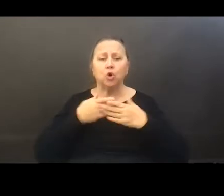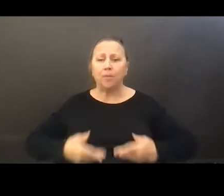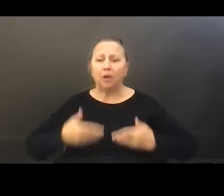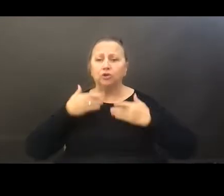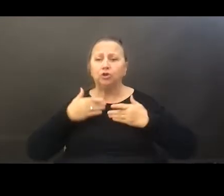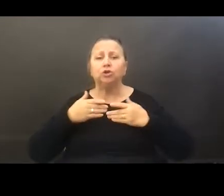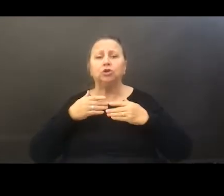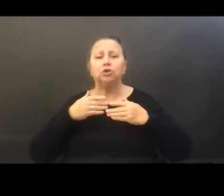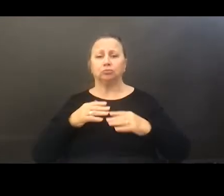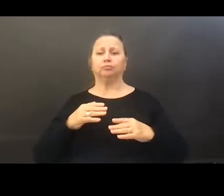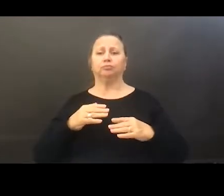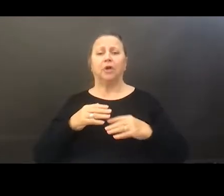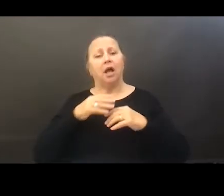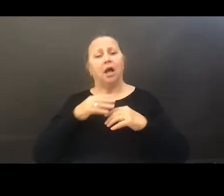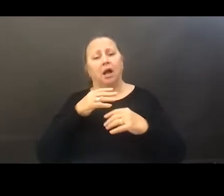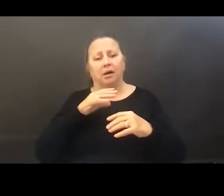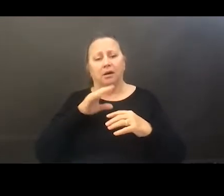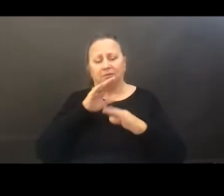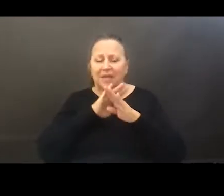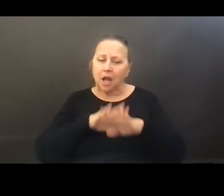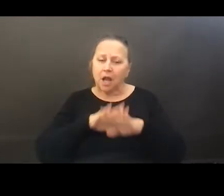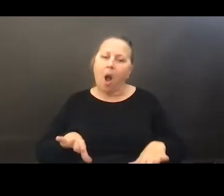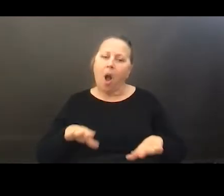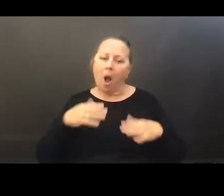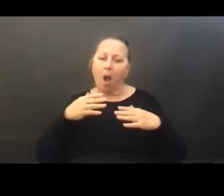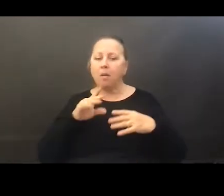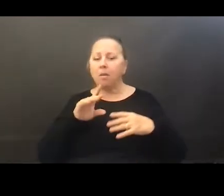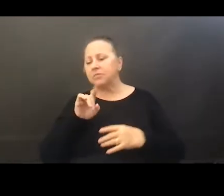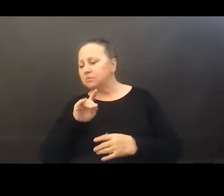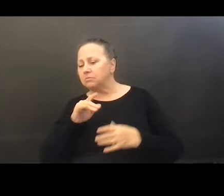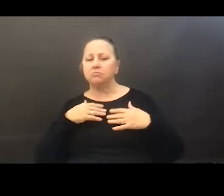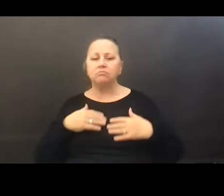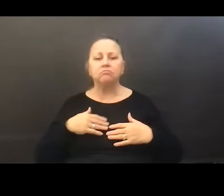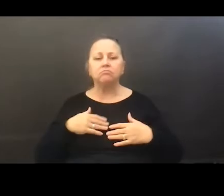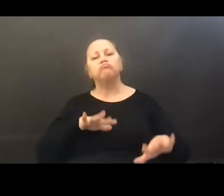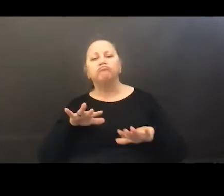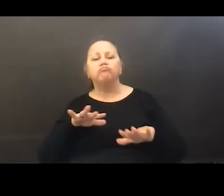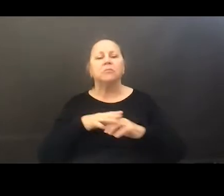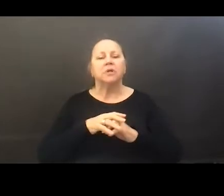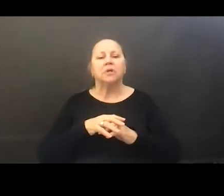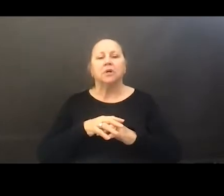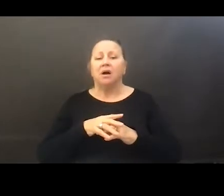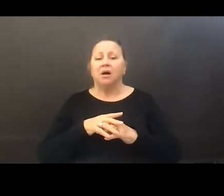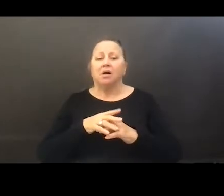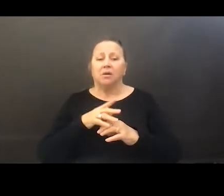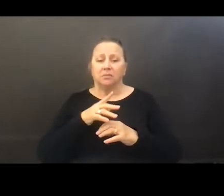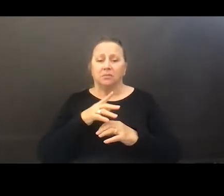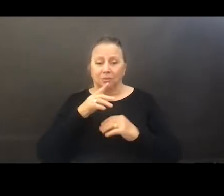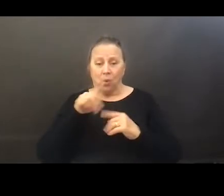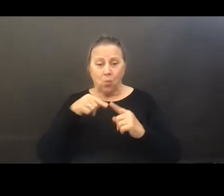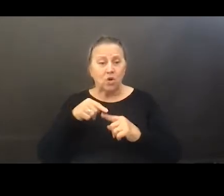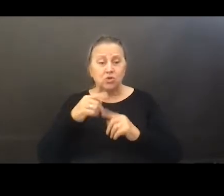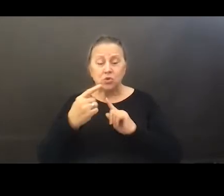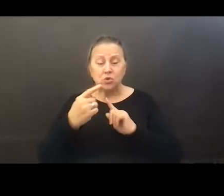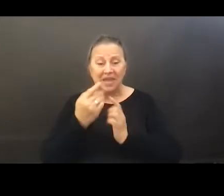essential. And when you're meeting that hiring manager or whoever's going to be interviewing you or even over the phone, smile.